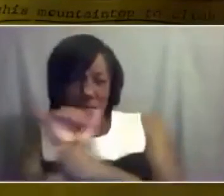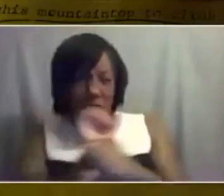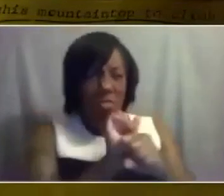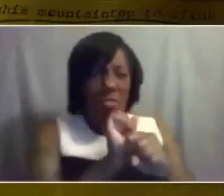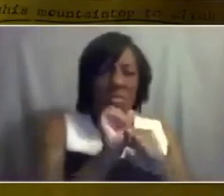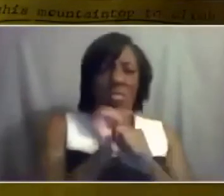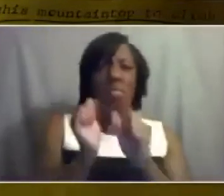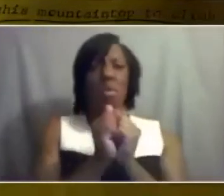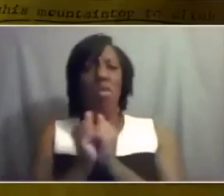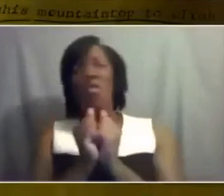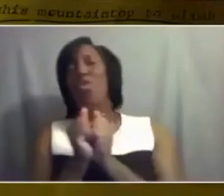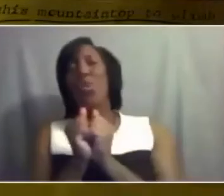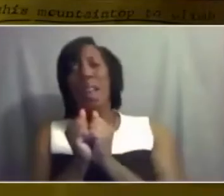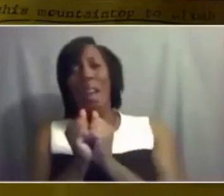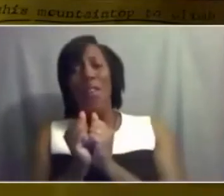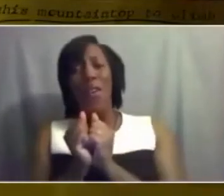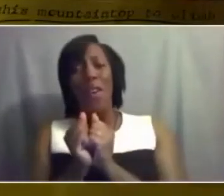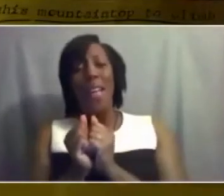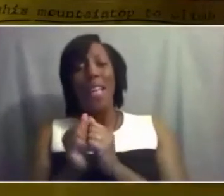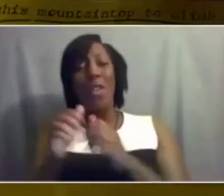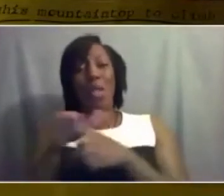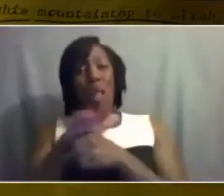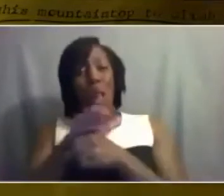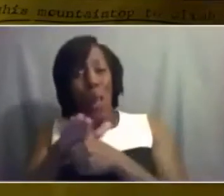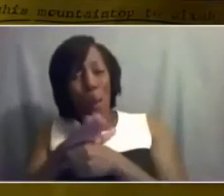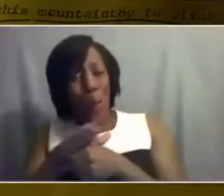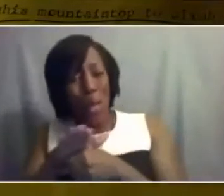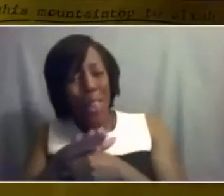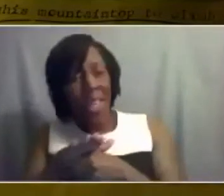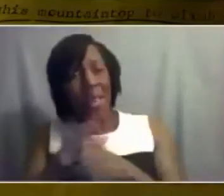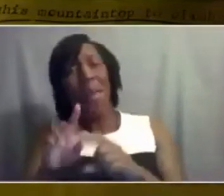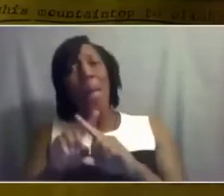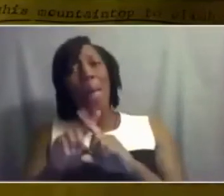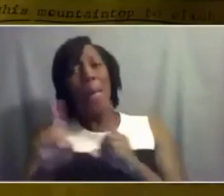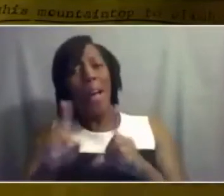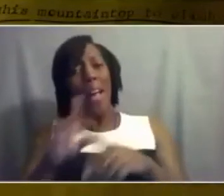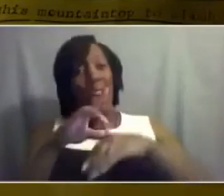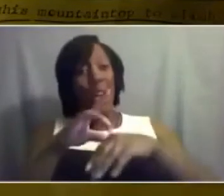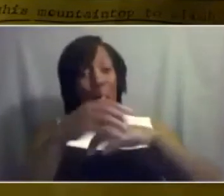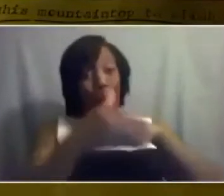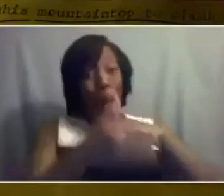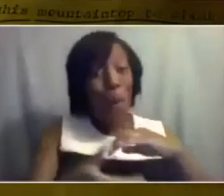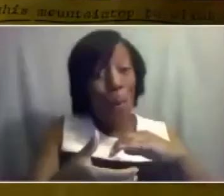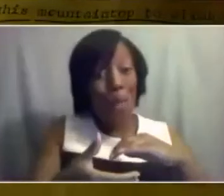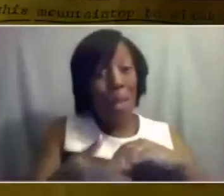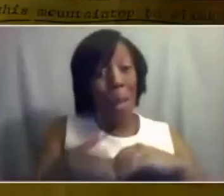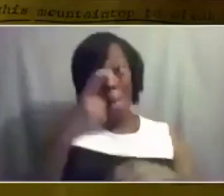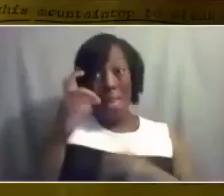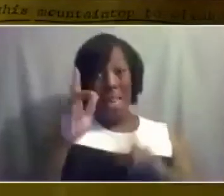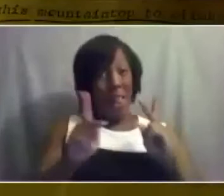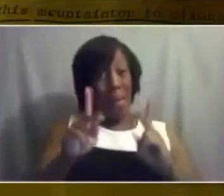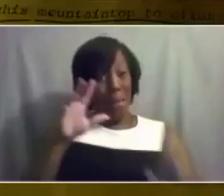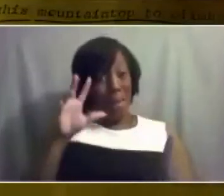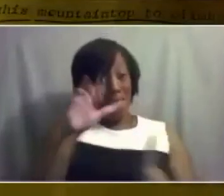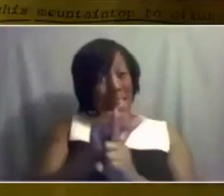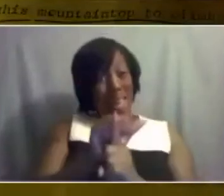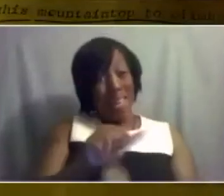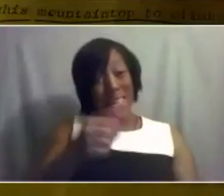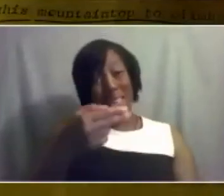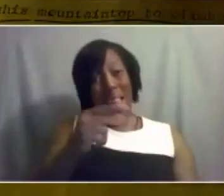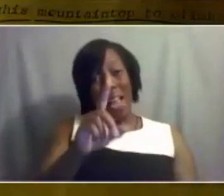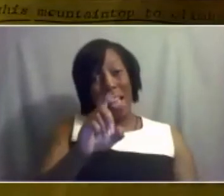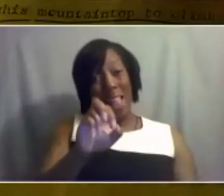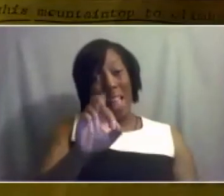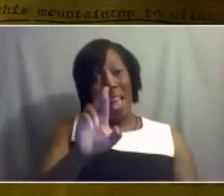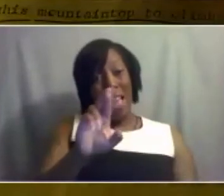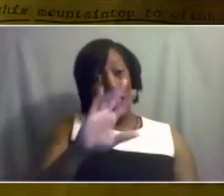question that you asked, Barbara. It's like the white supremacists that attacked the Highlander Center back in March of 2019 put a symbol